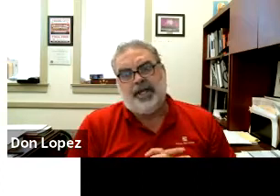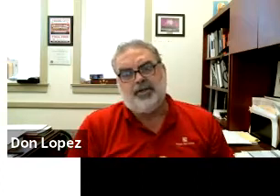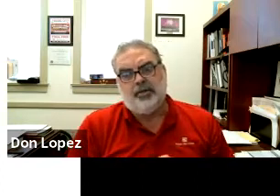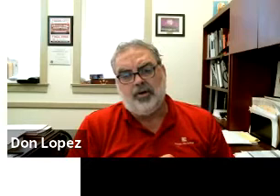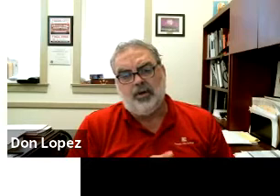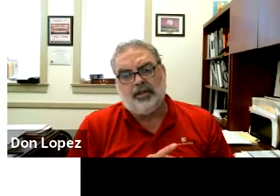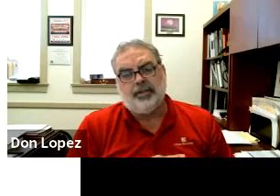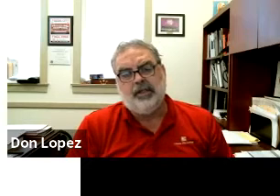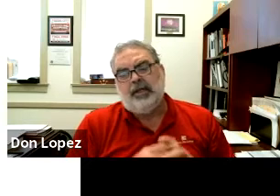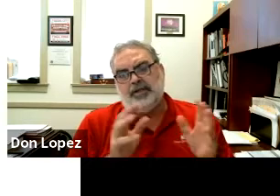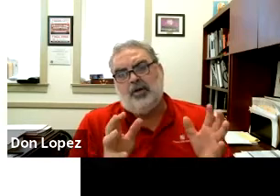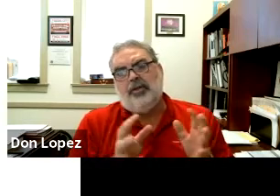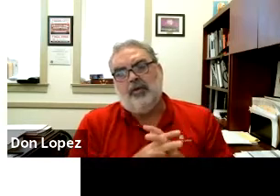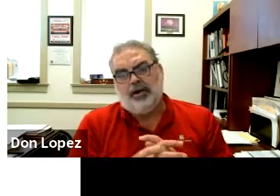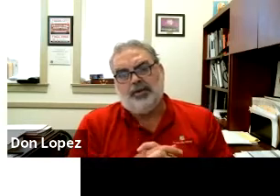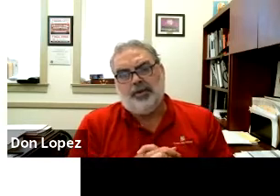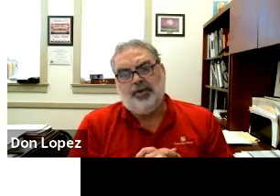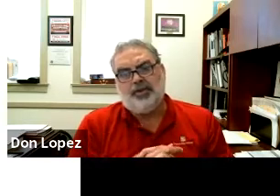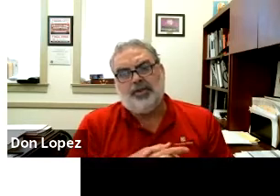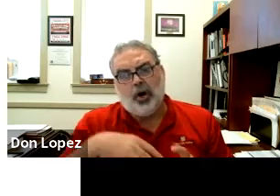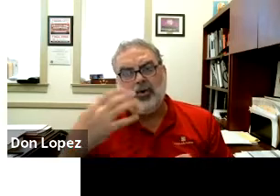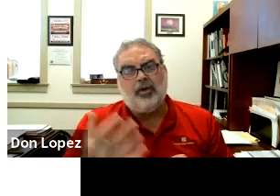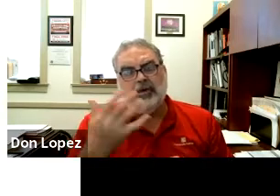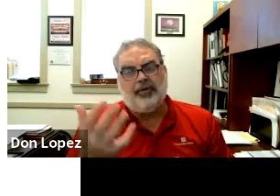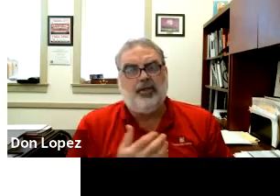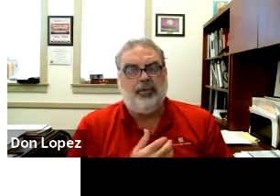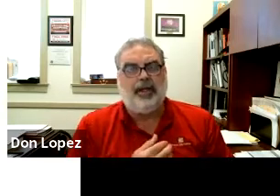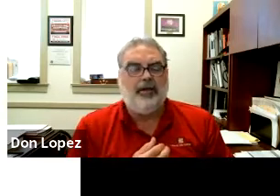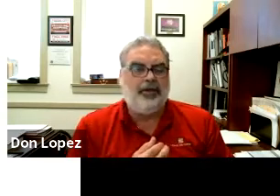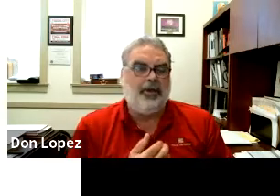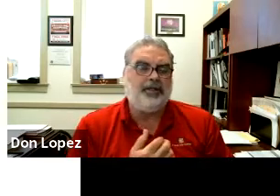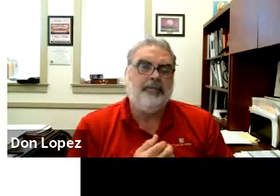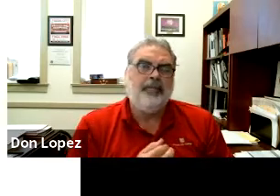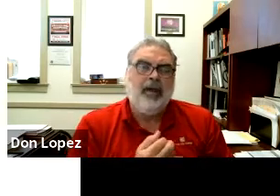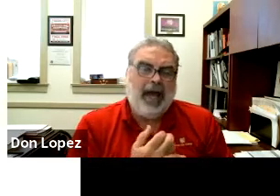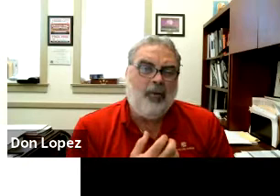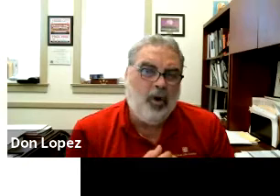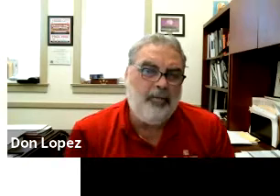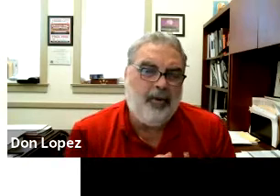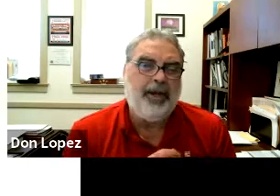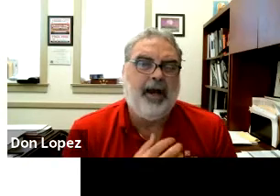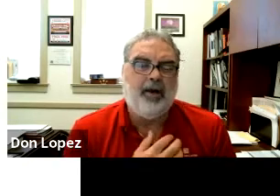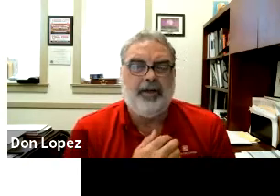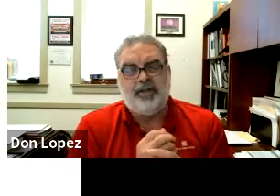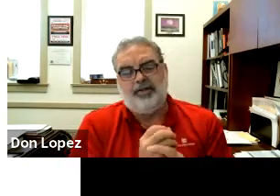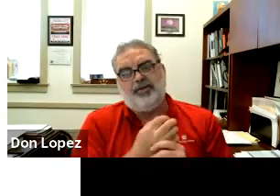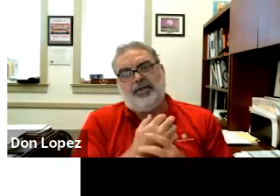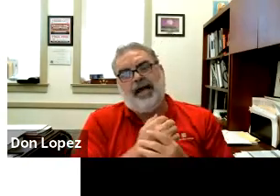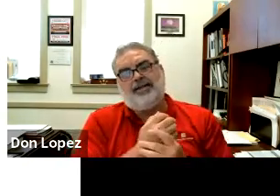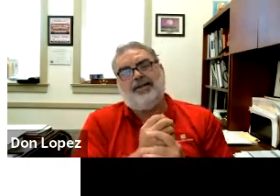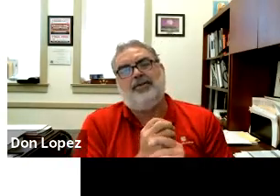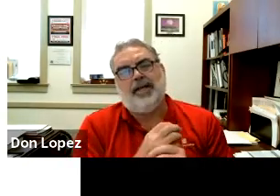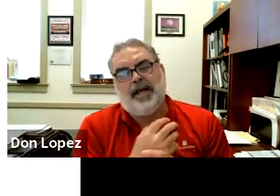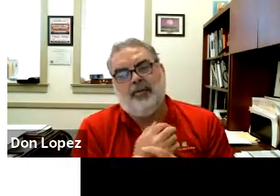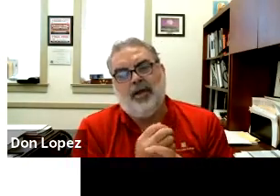their educational goal was. And so they wanted to reduce the total number of accumulated units. At one point, our institution